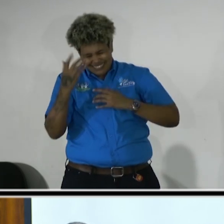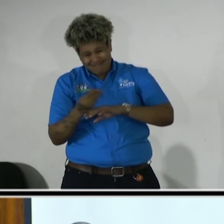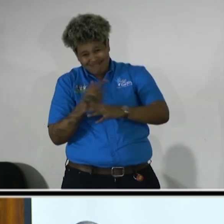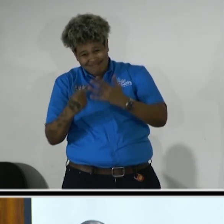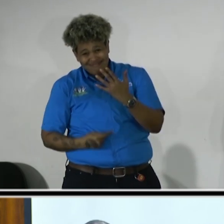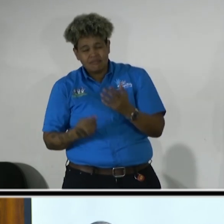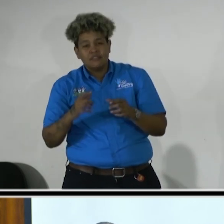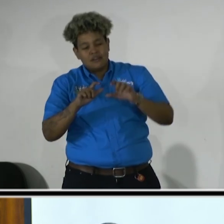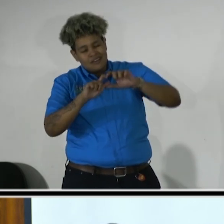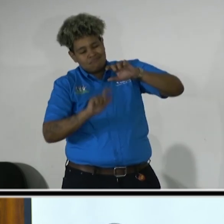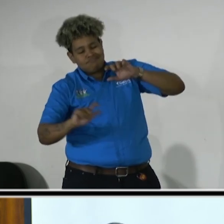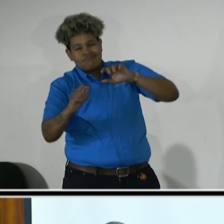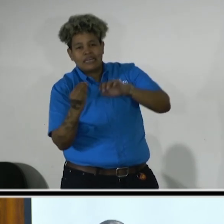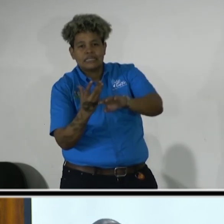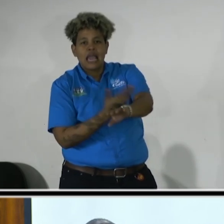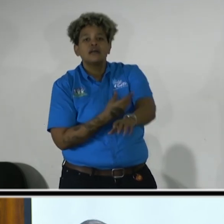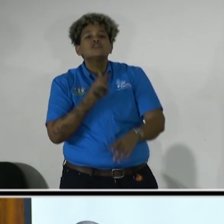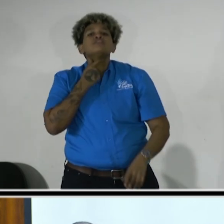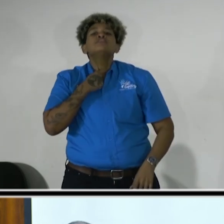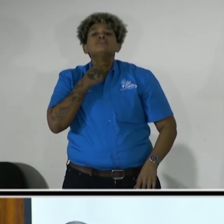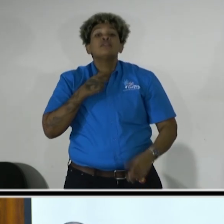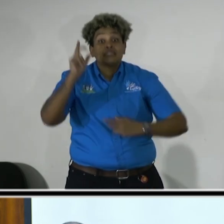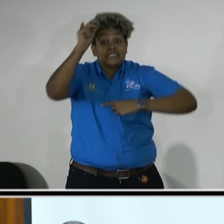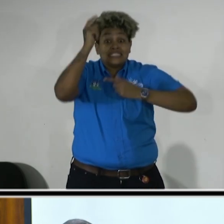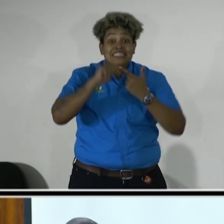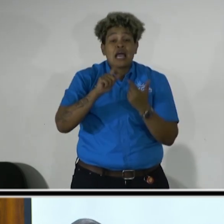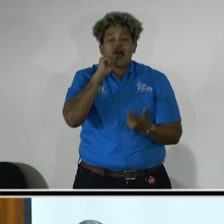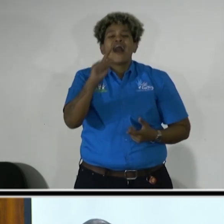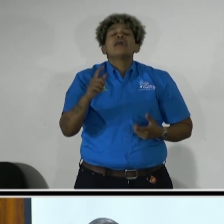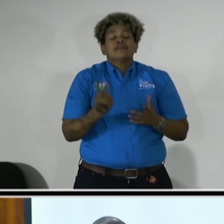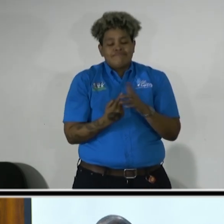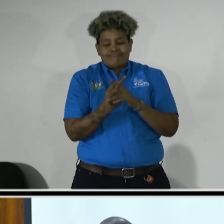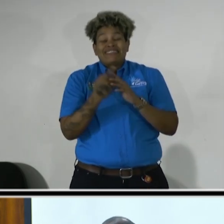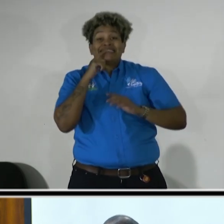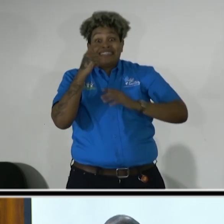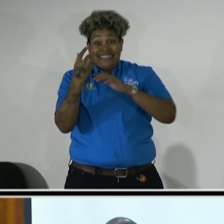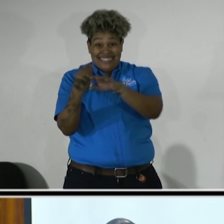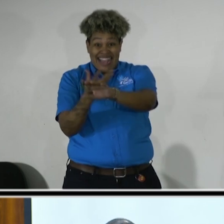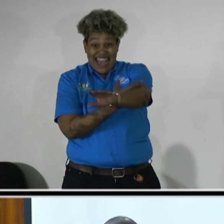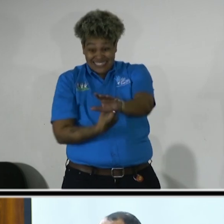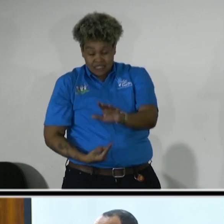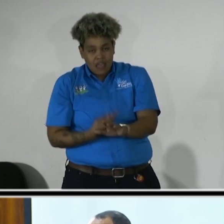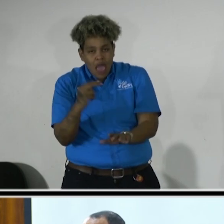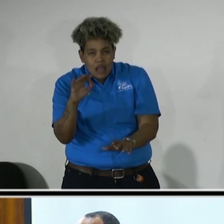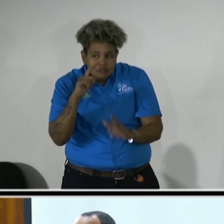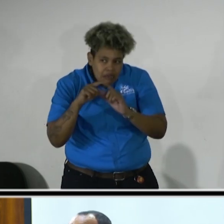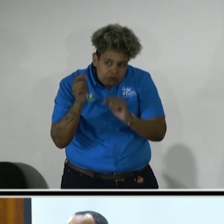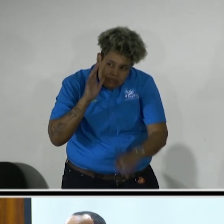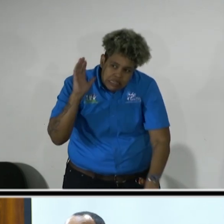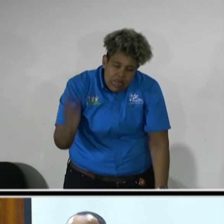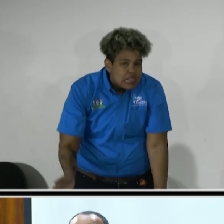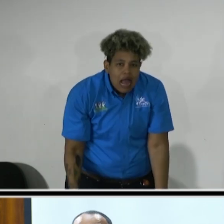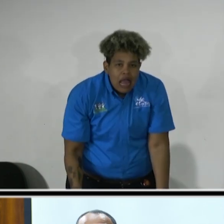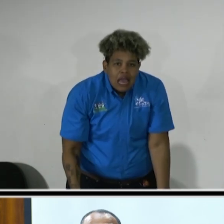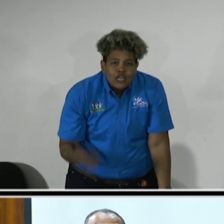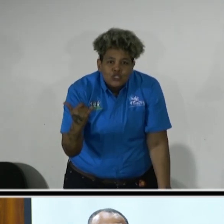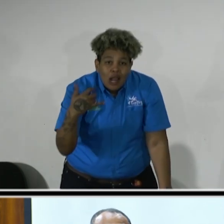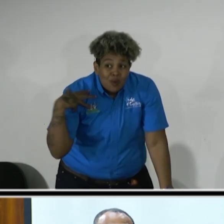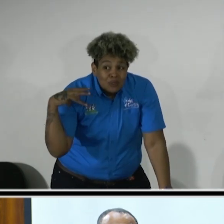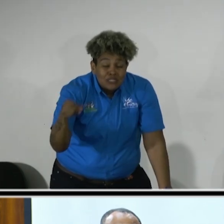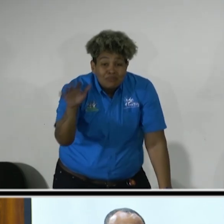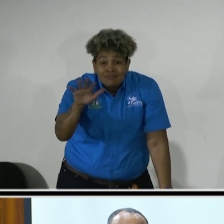colorectal cancer, thyroid disease, and cervical cancer were not on the NHF card. Today, we are spending